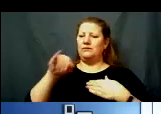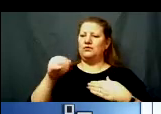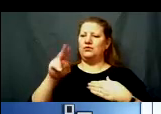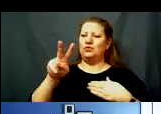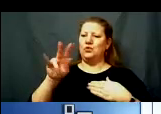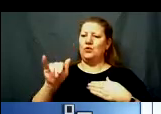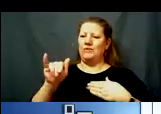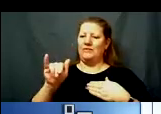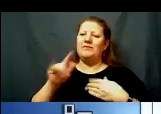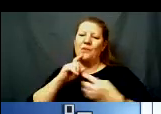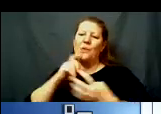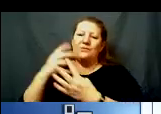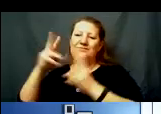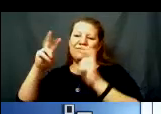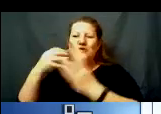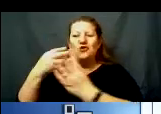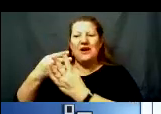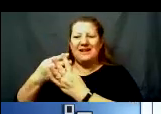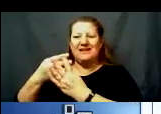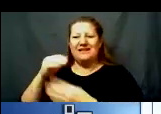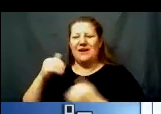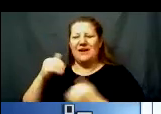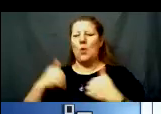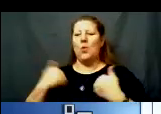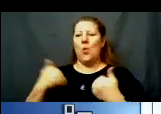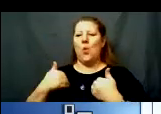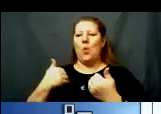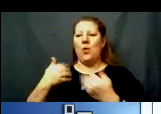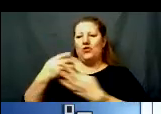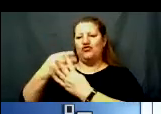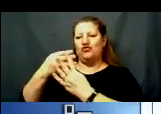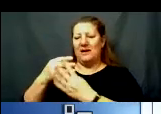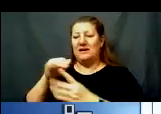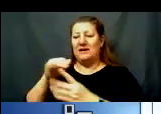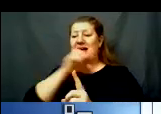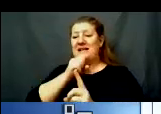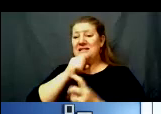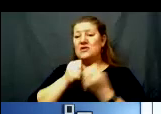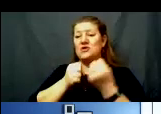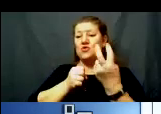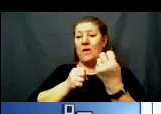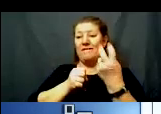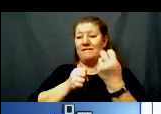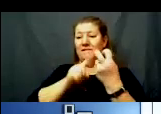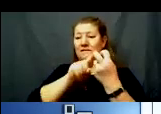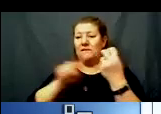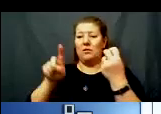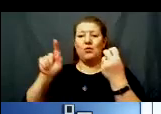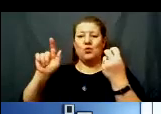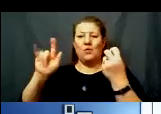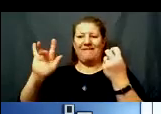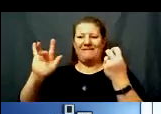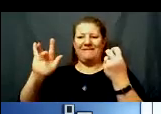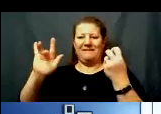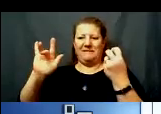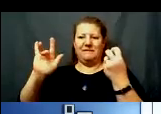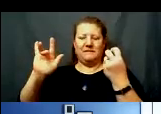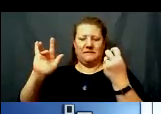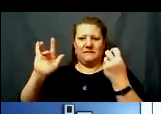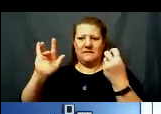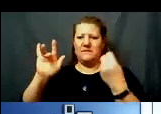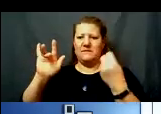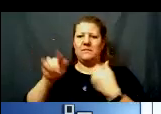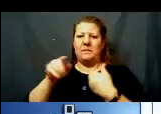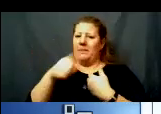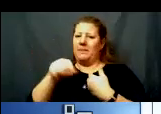detention system. So that system has youth ranging from ages 12 up to 25. And, you know, these folks were already